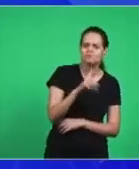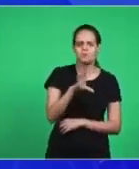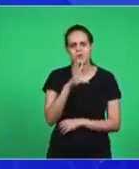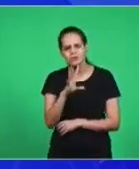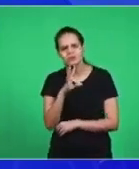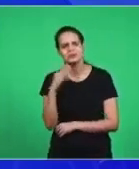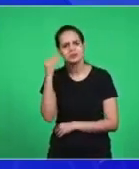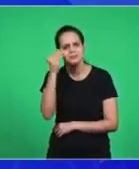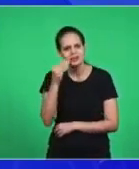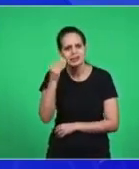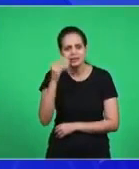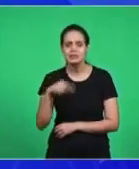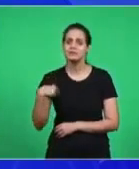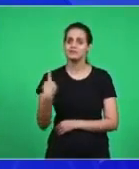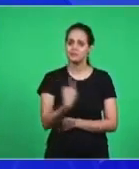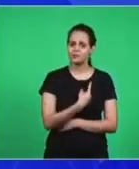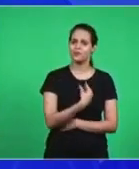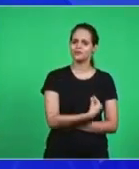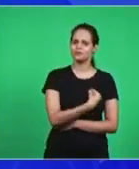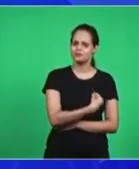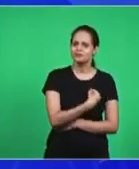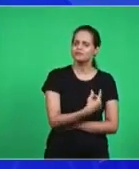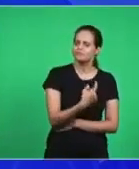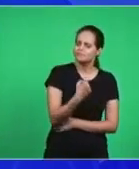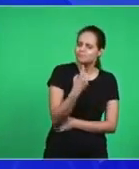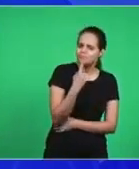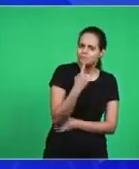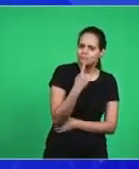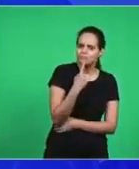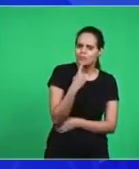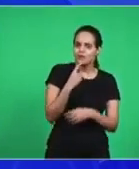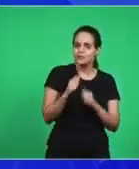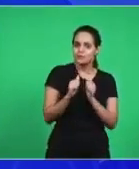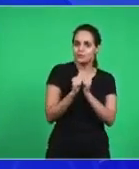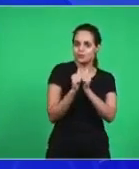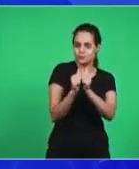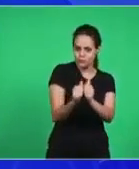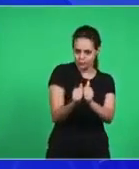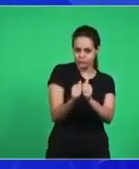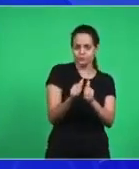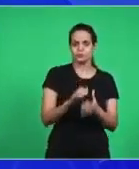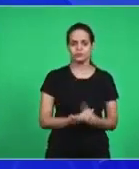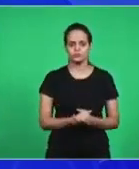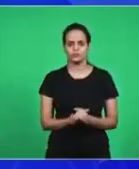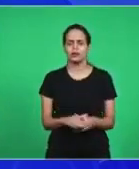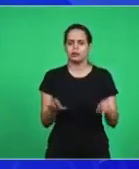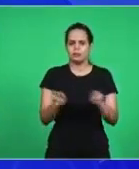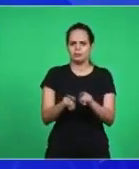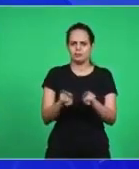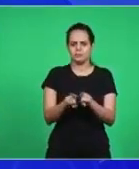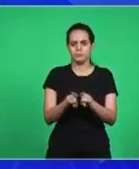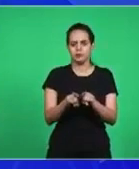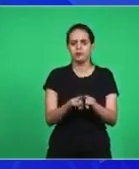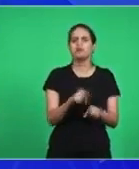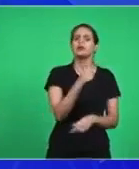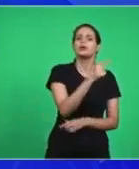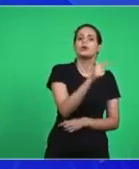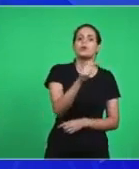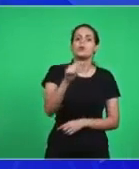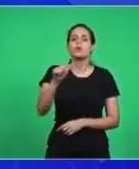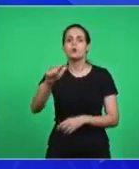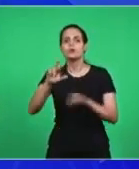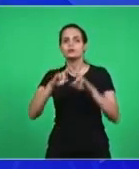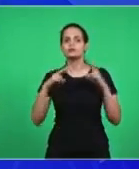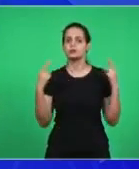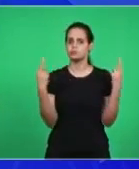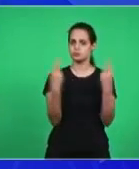and have the experiences that we have experienced together with us. And there are other events that took